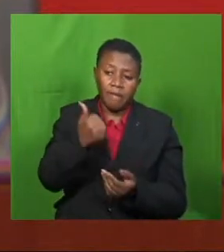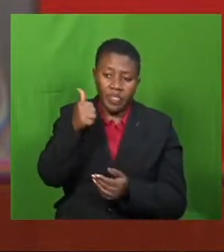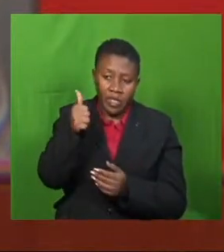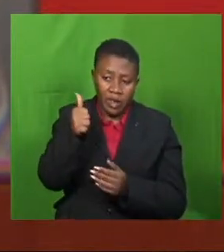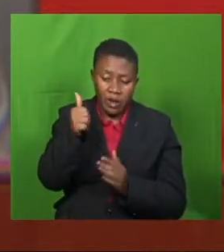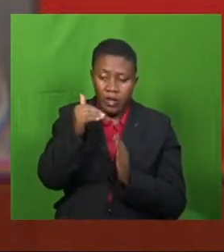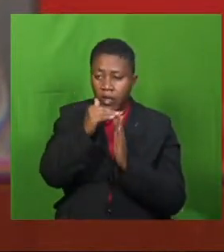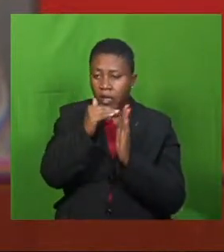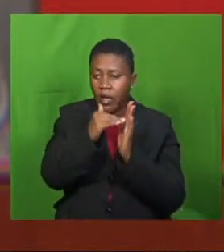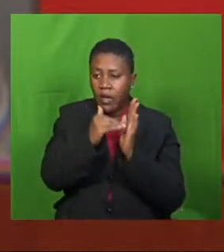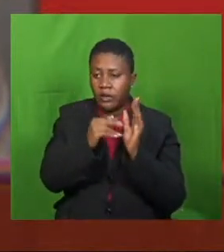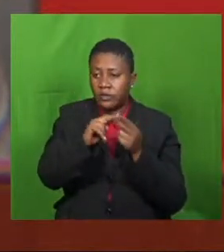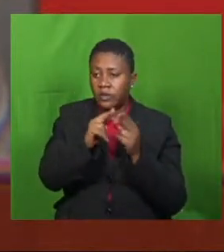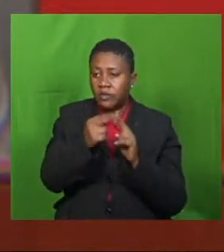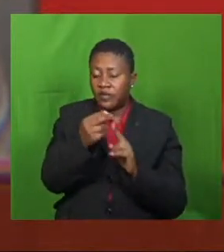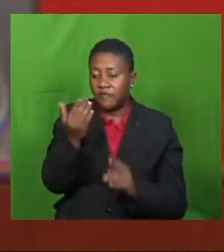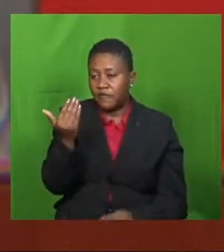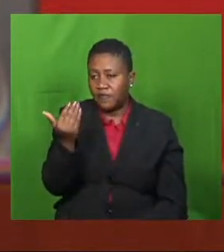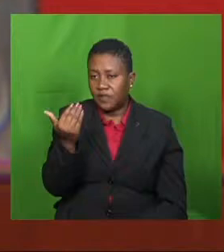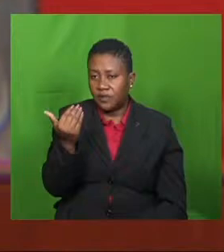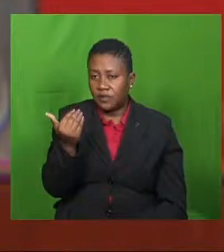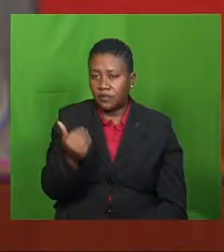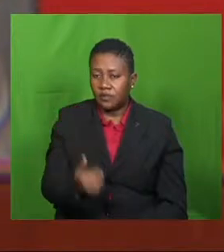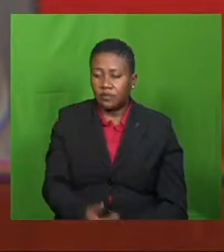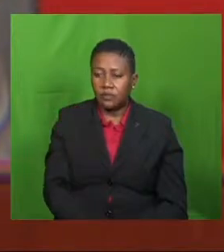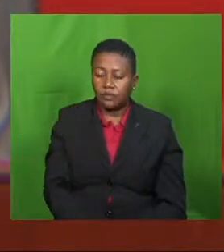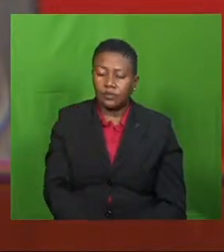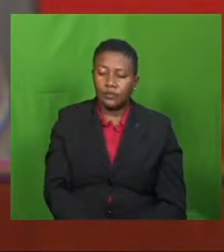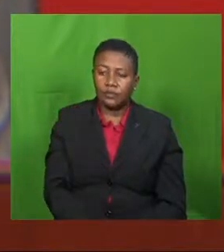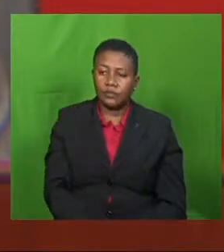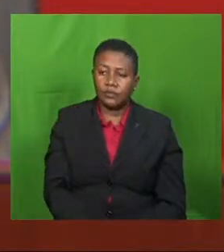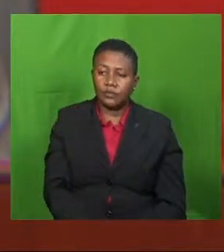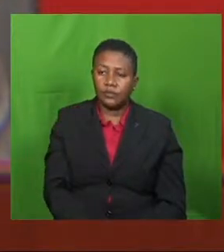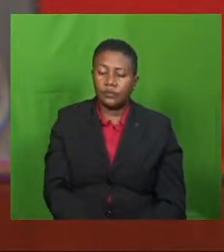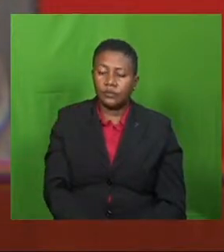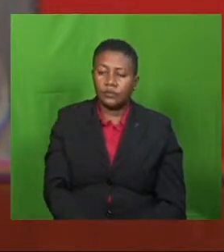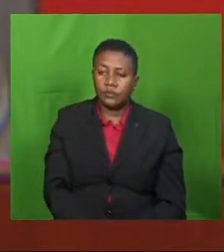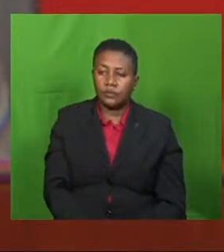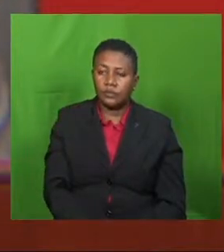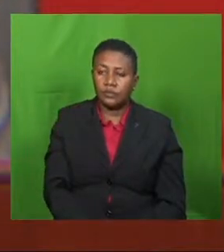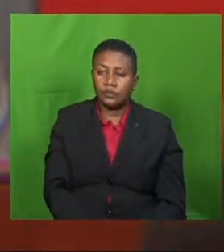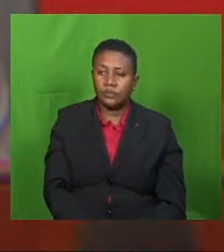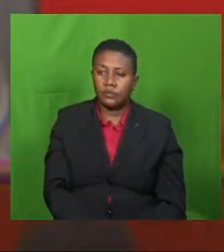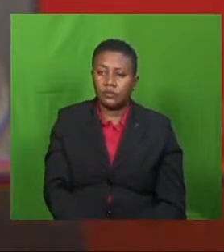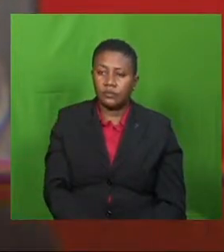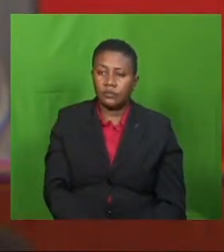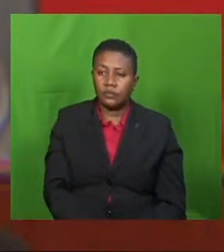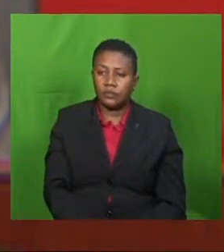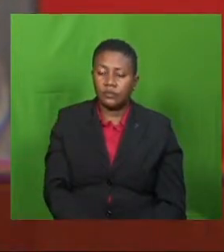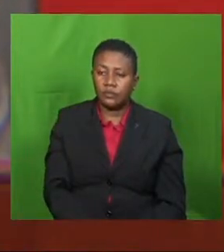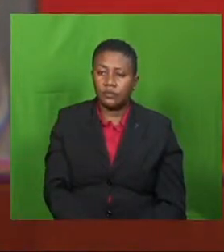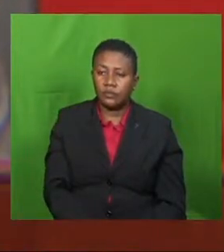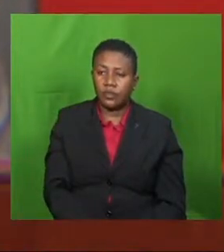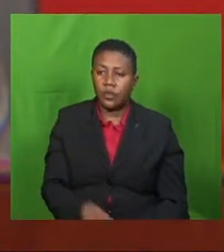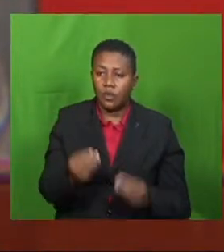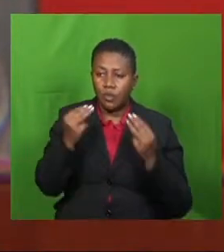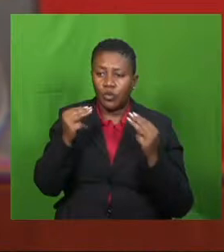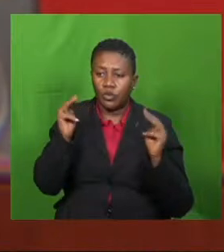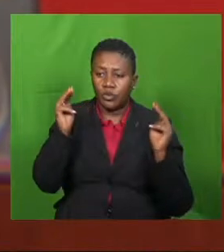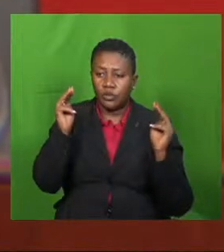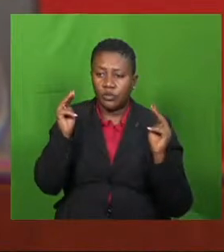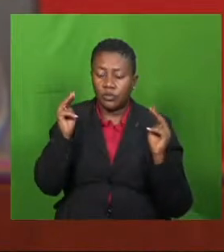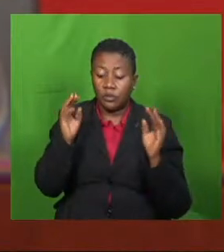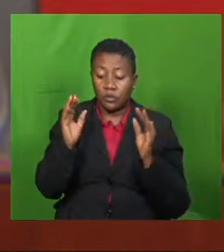item 15. Page 10, item 15. Motion by